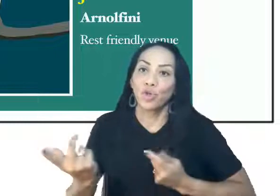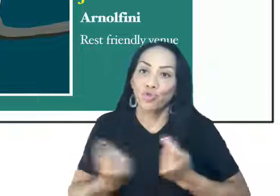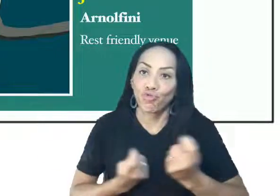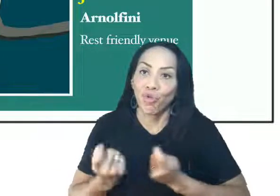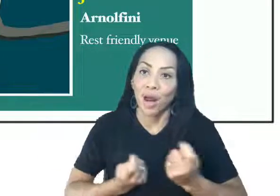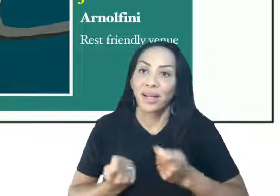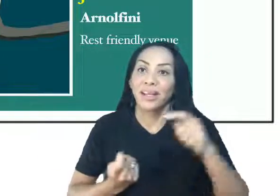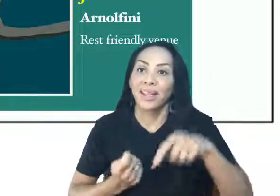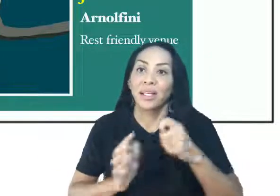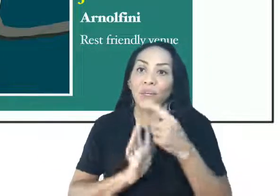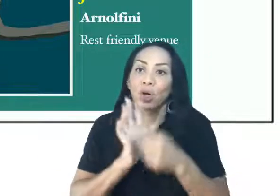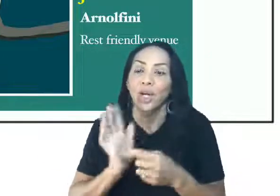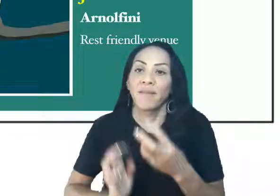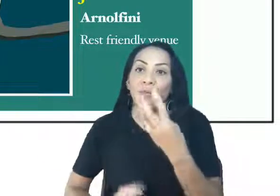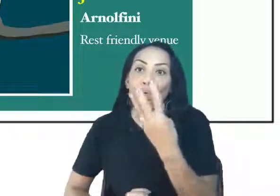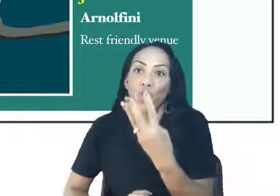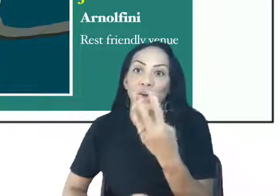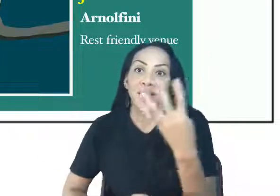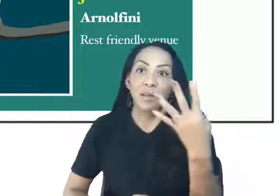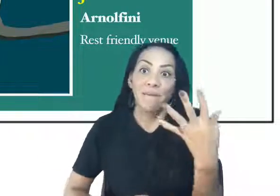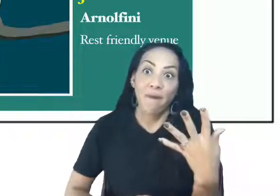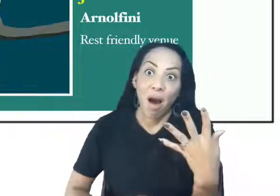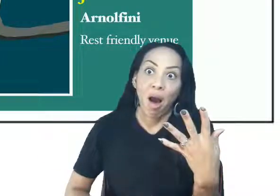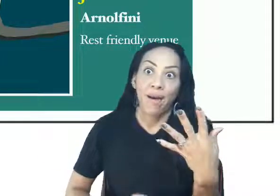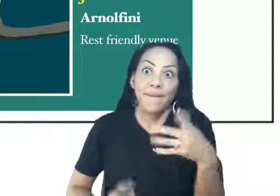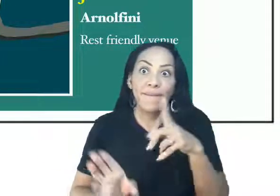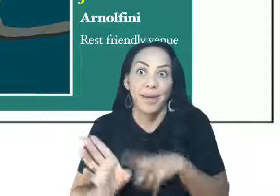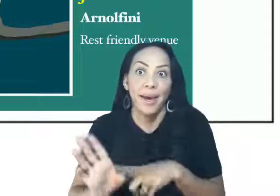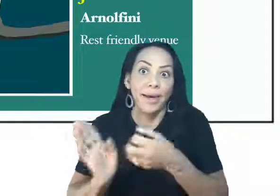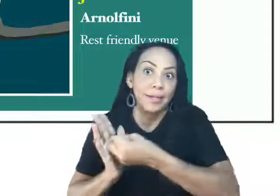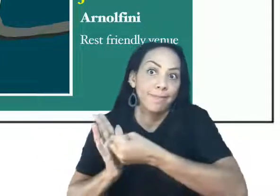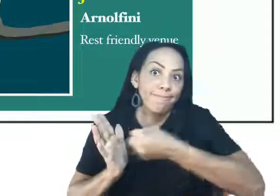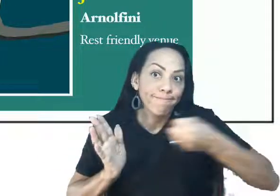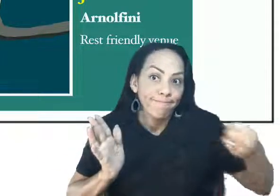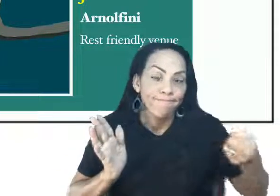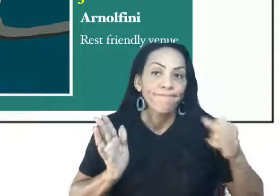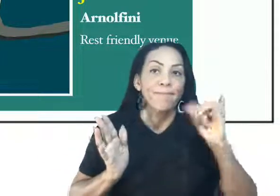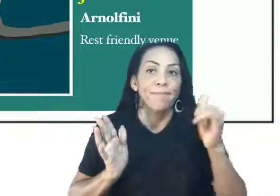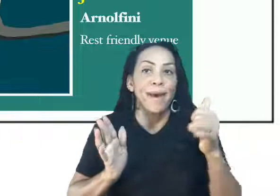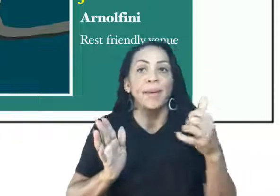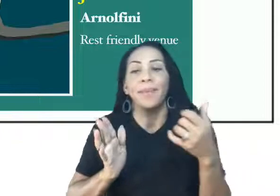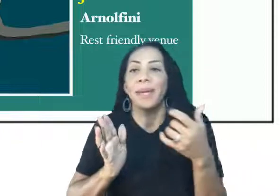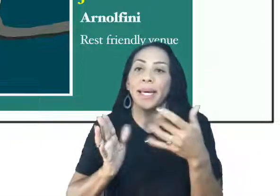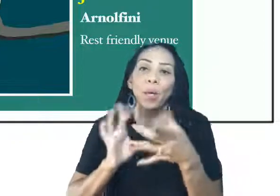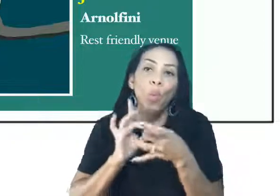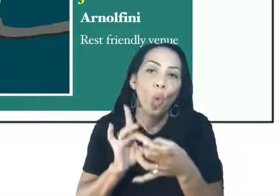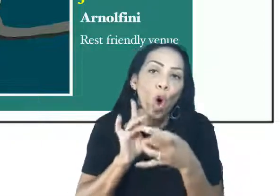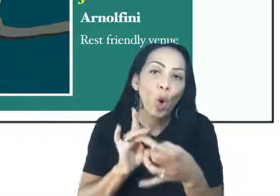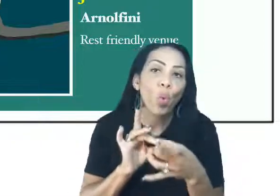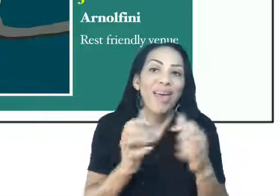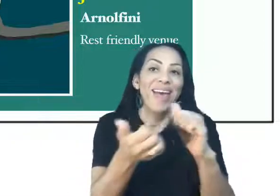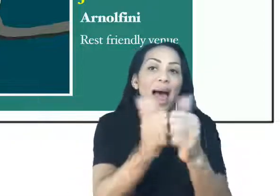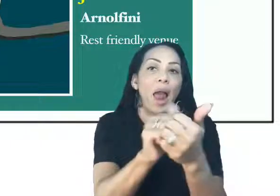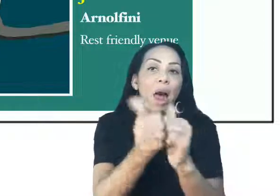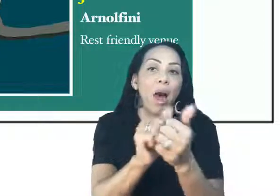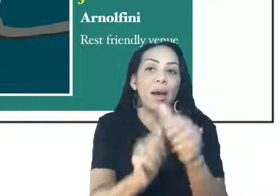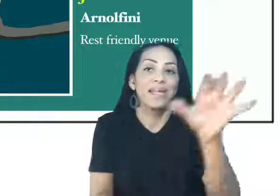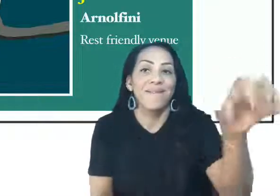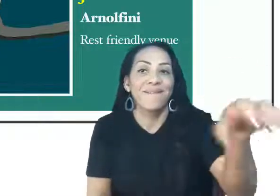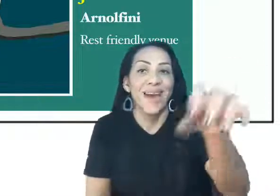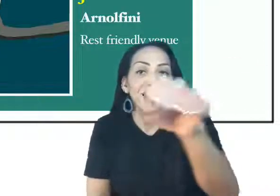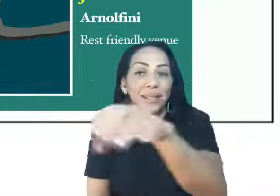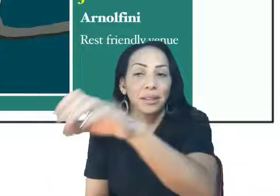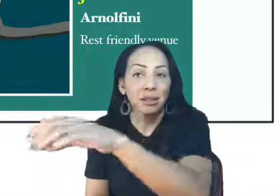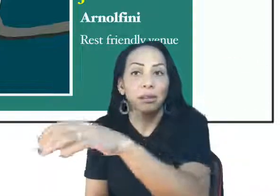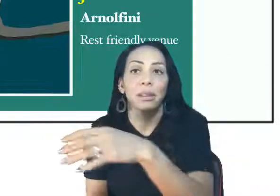years, and maybe do a piece of work around allyship. Work with venues, but also just work with our